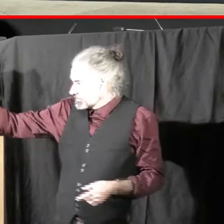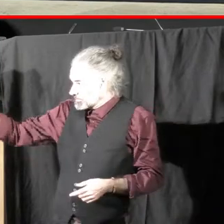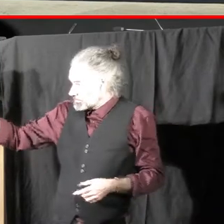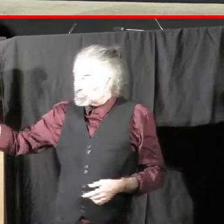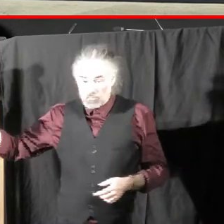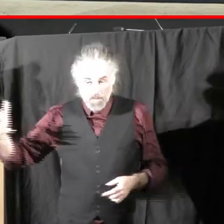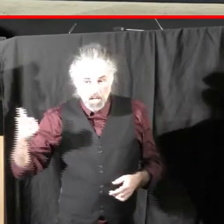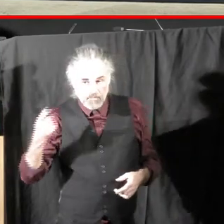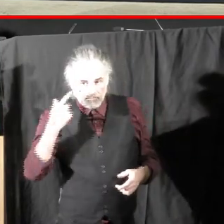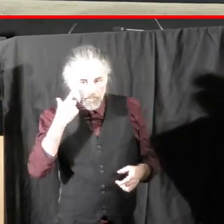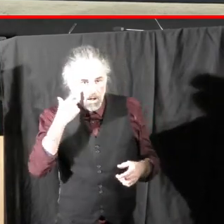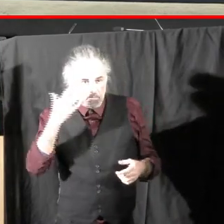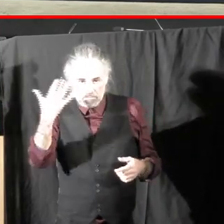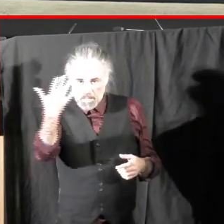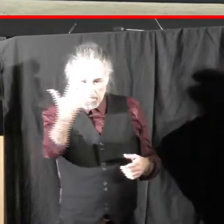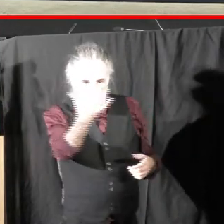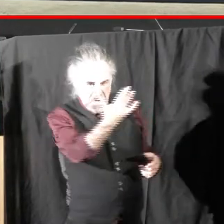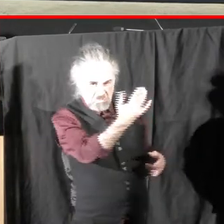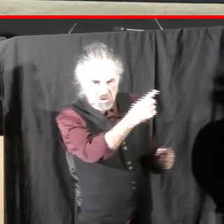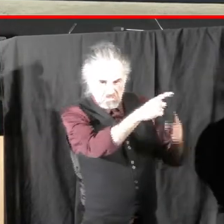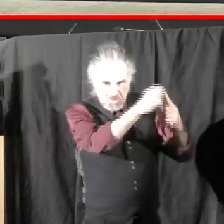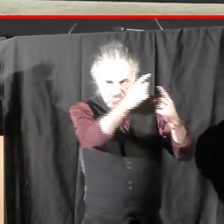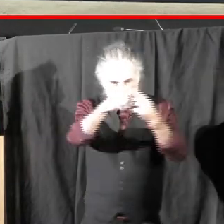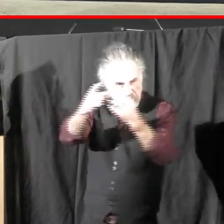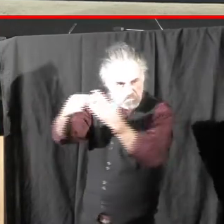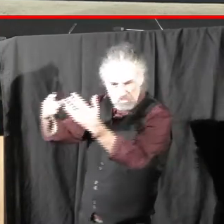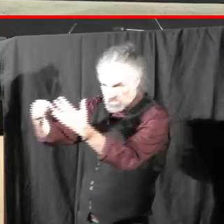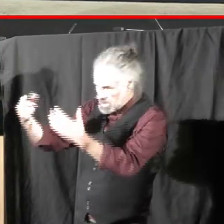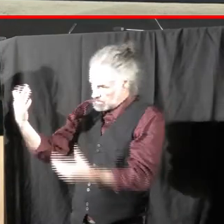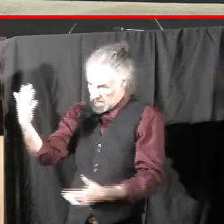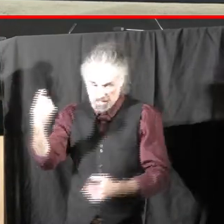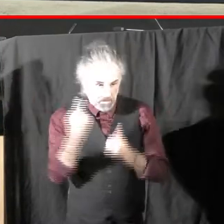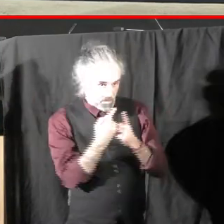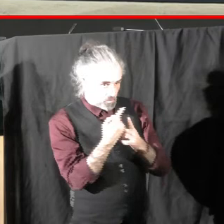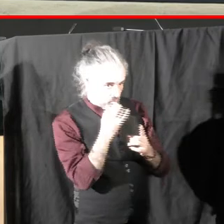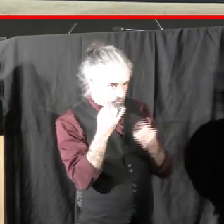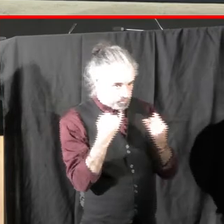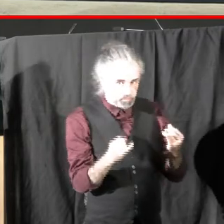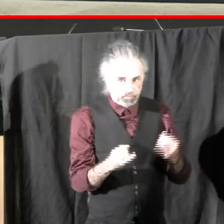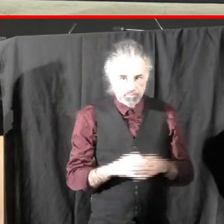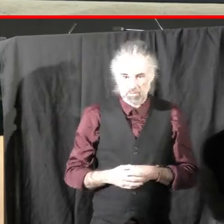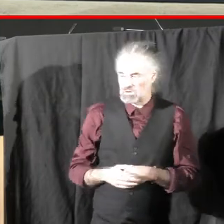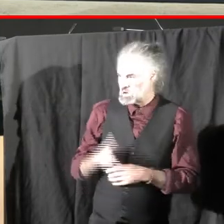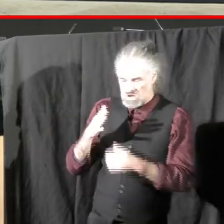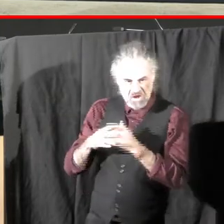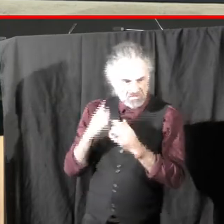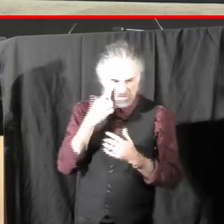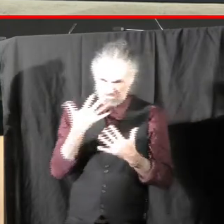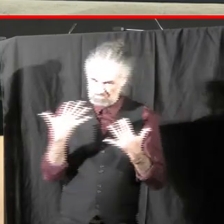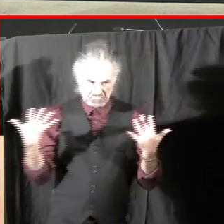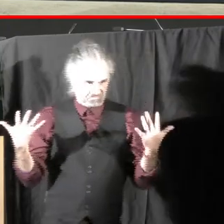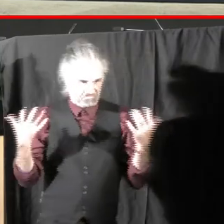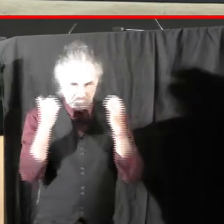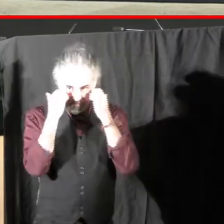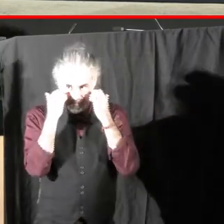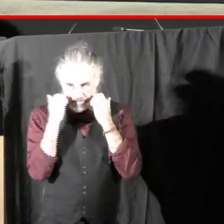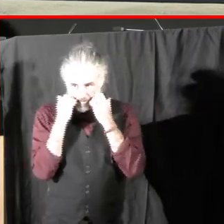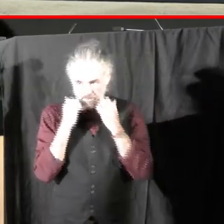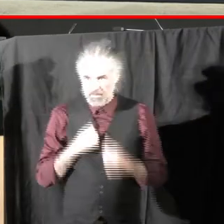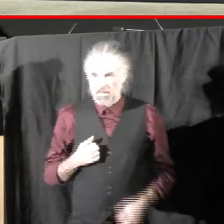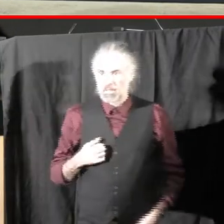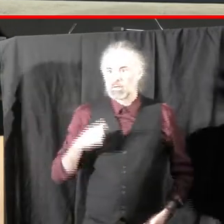they've picked up many, many things that have gone wrong, but they have not ever seen any evidence for nastoids.